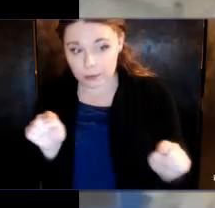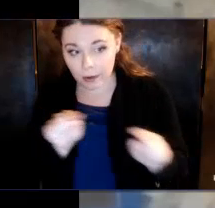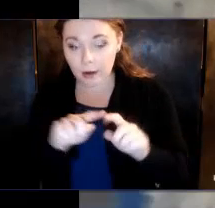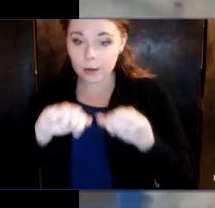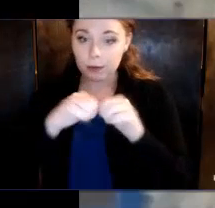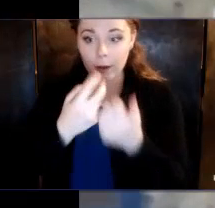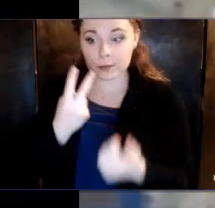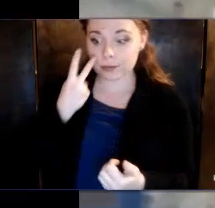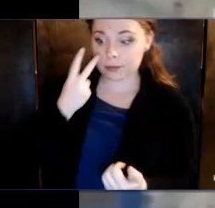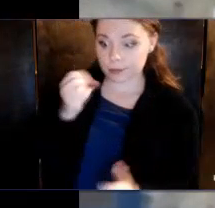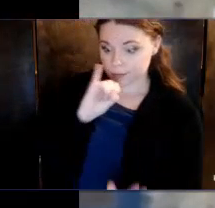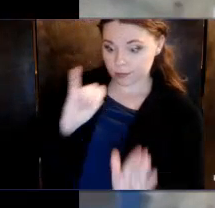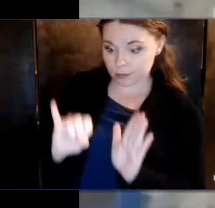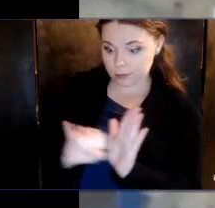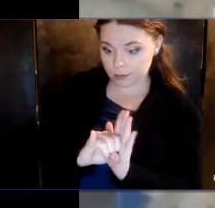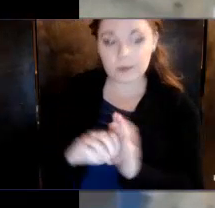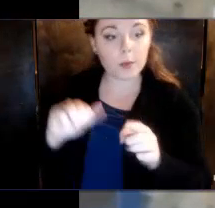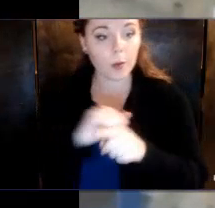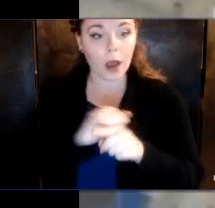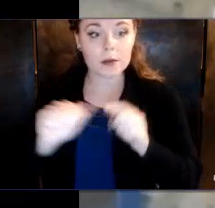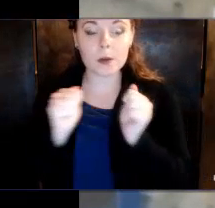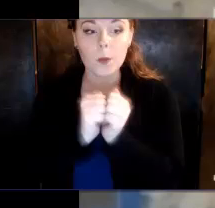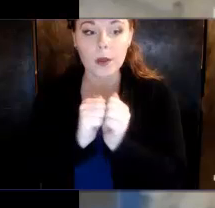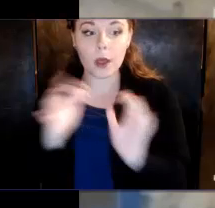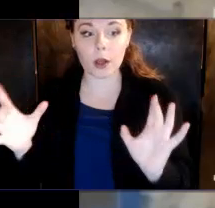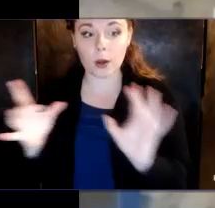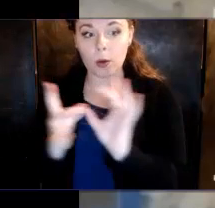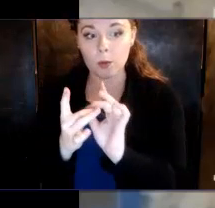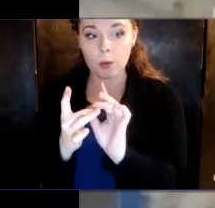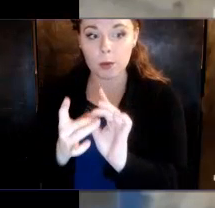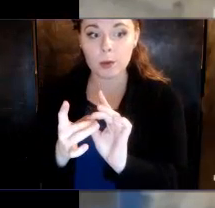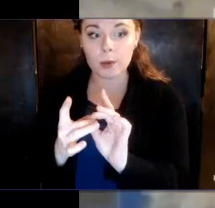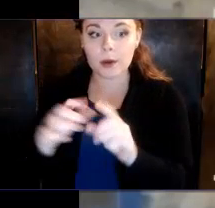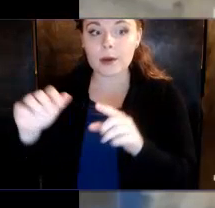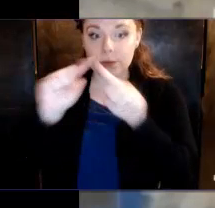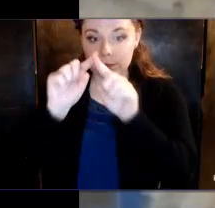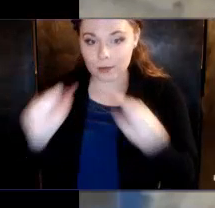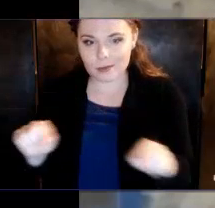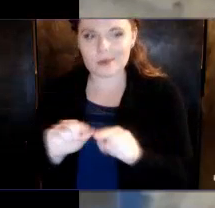with congruent triangles, and now we're going to start doing some math with those triangles.